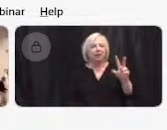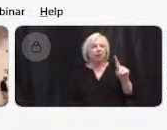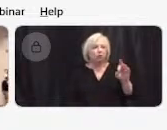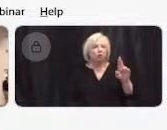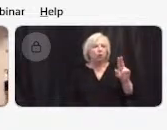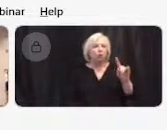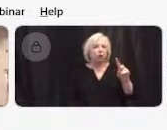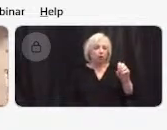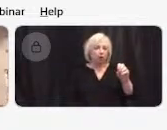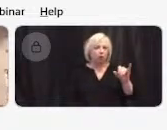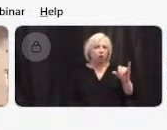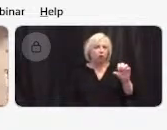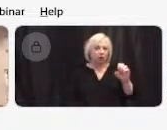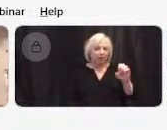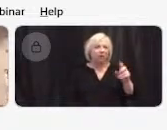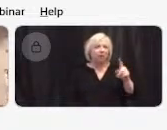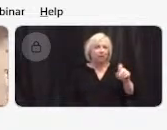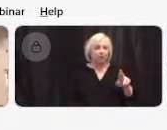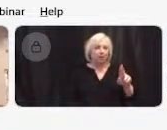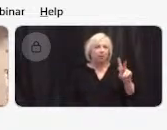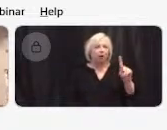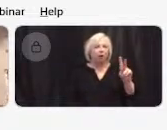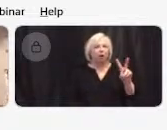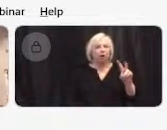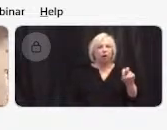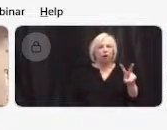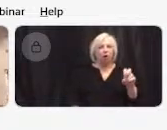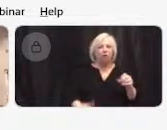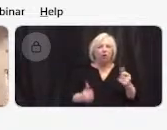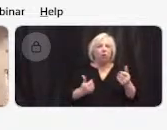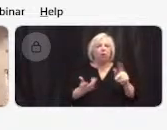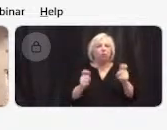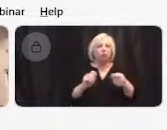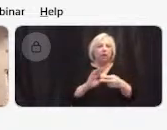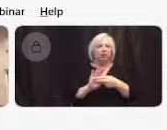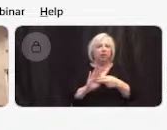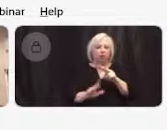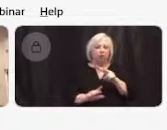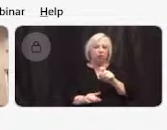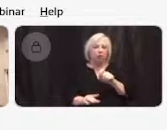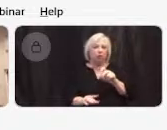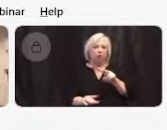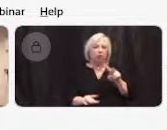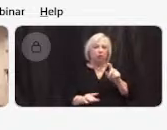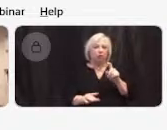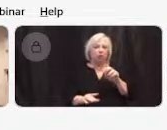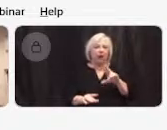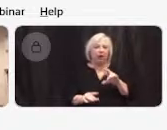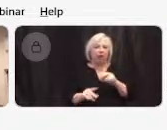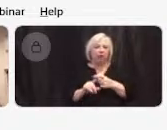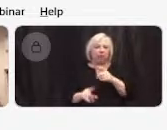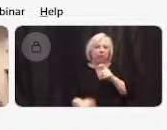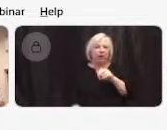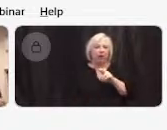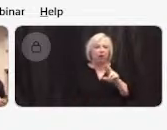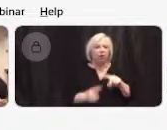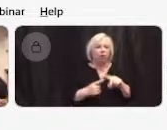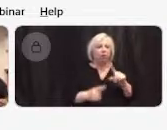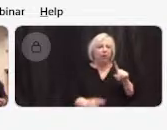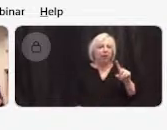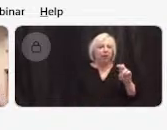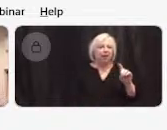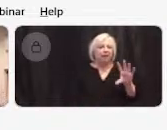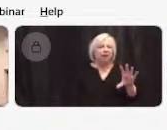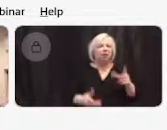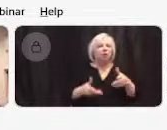Park Cove. The applicant proposes to rezone this 0.22 acre property from R2 to PDC to allow use of the property as a short-term